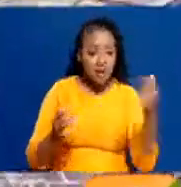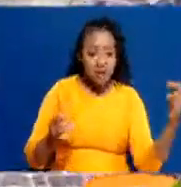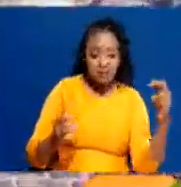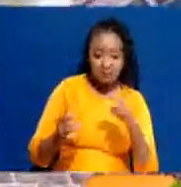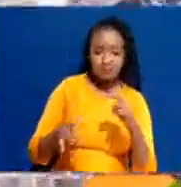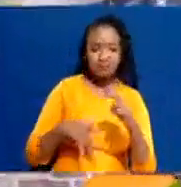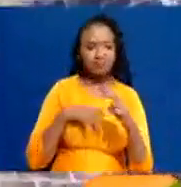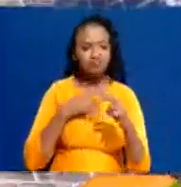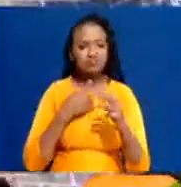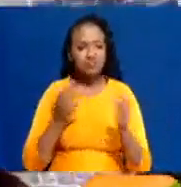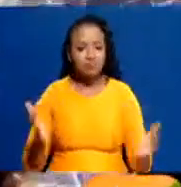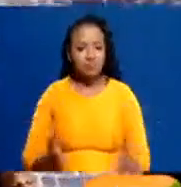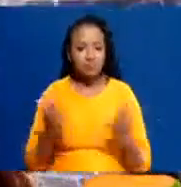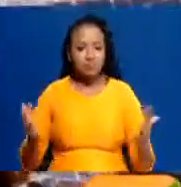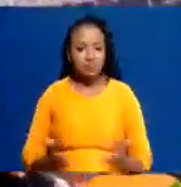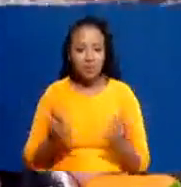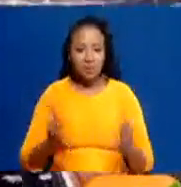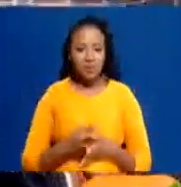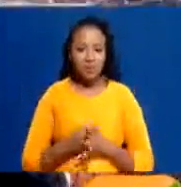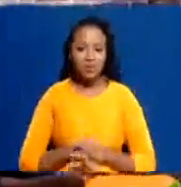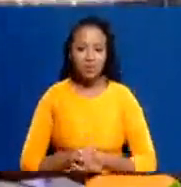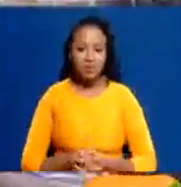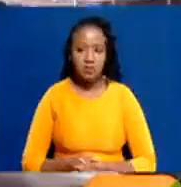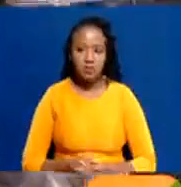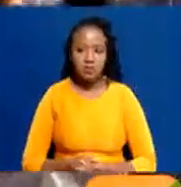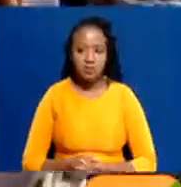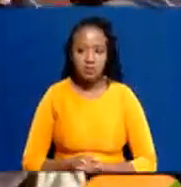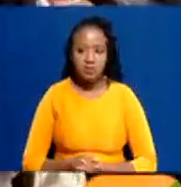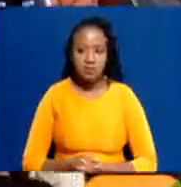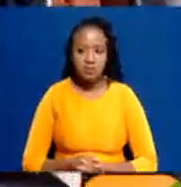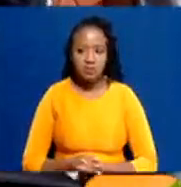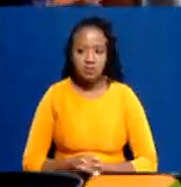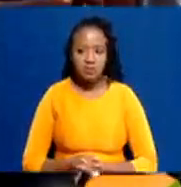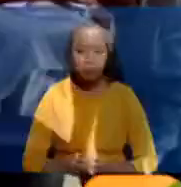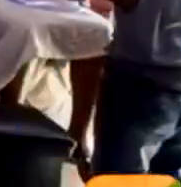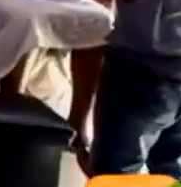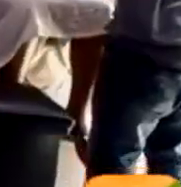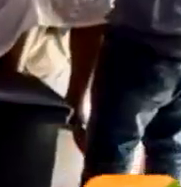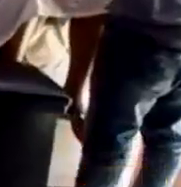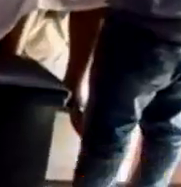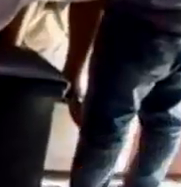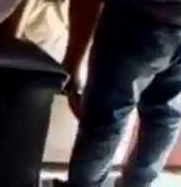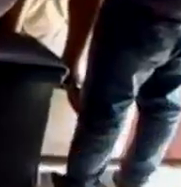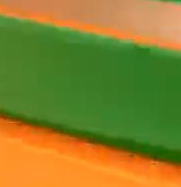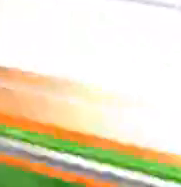their footing in refugee camps. Mary Mwoki, Citizen TV.